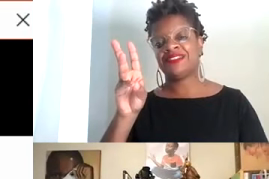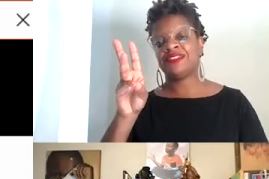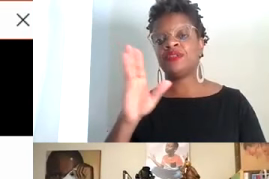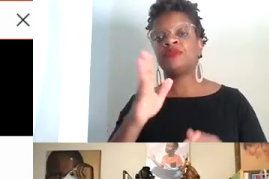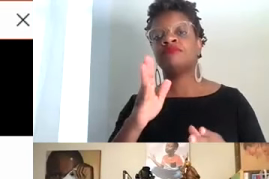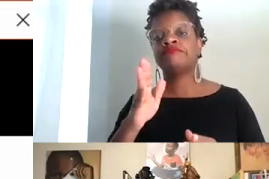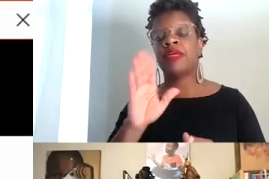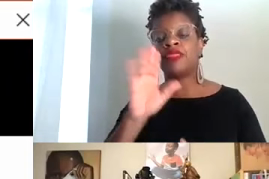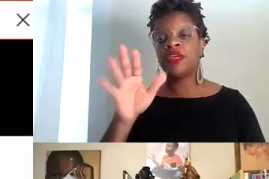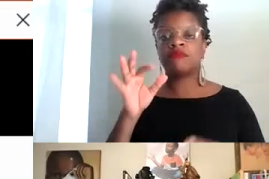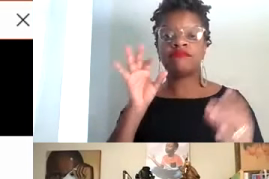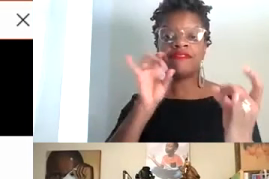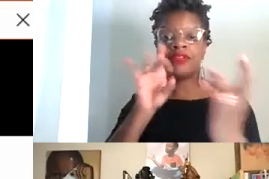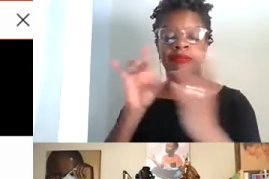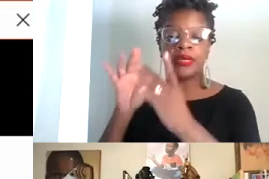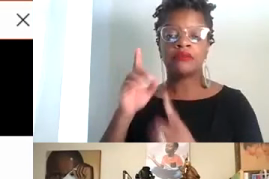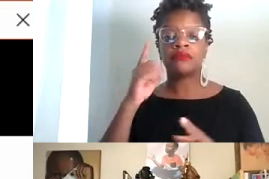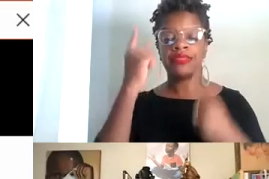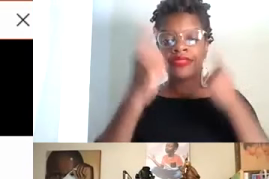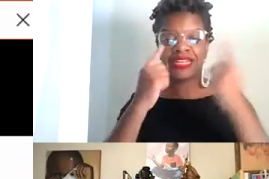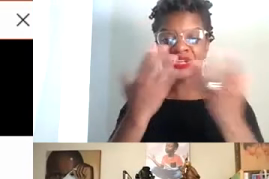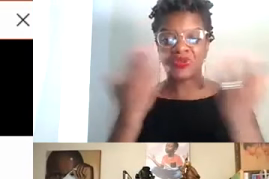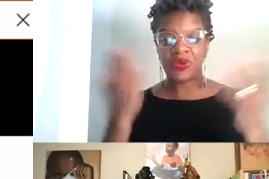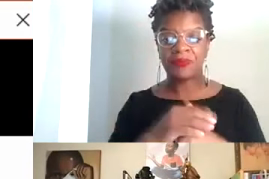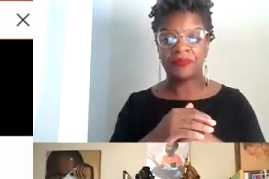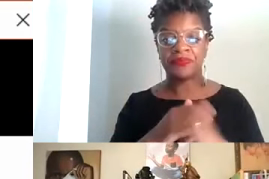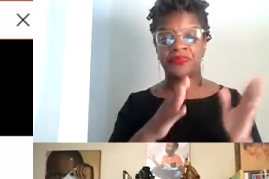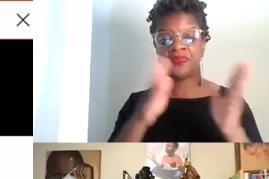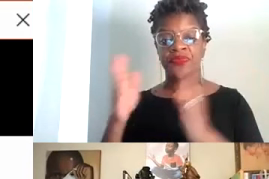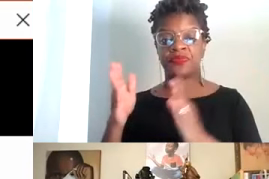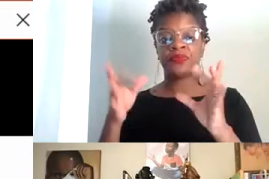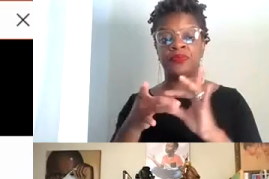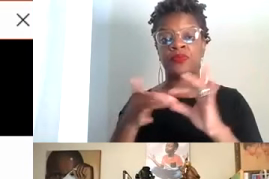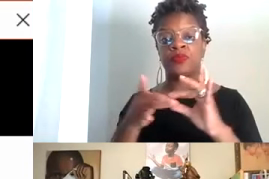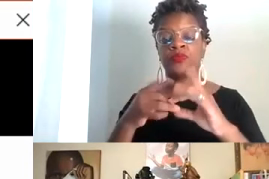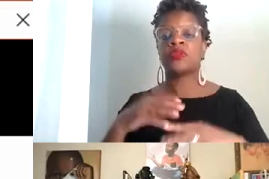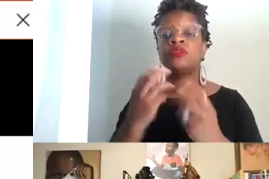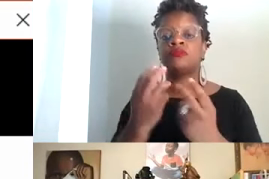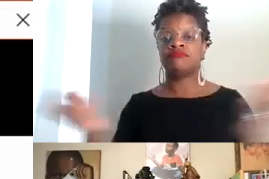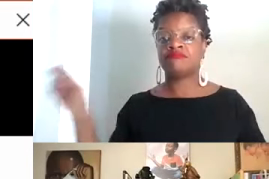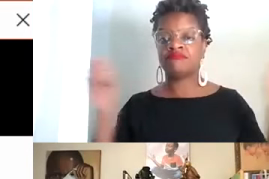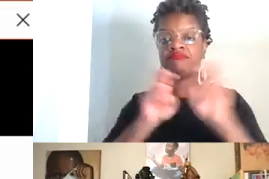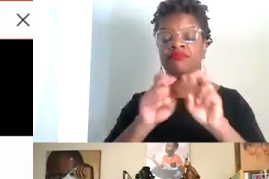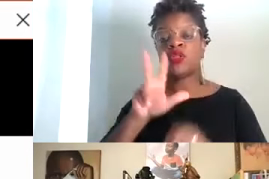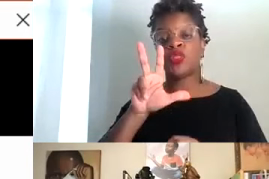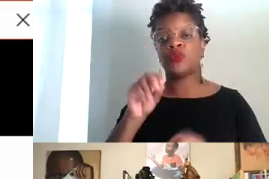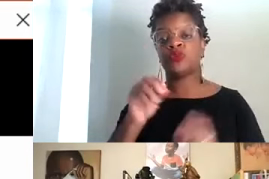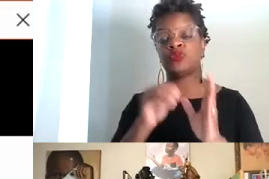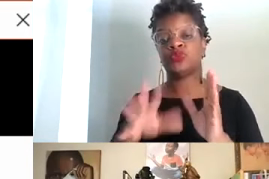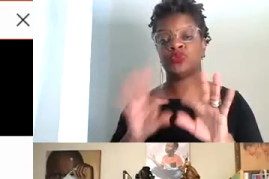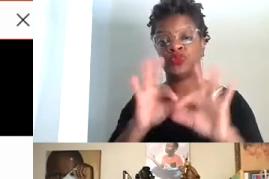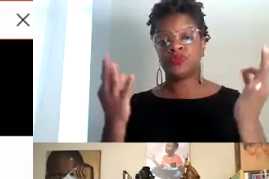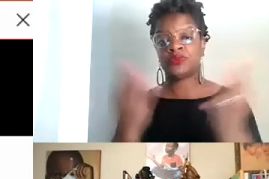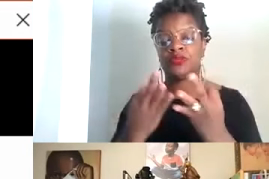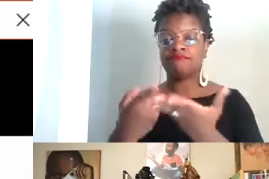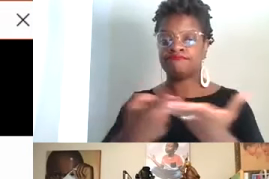feedback. We have hosted table talk conversations where we sat down and talked to 30 students and families